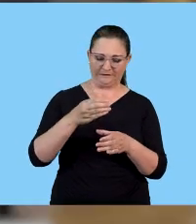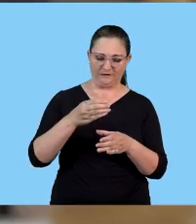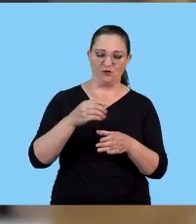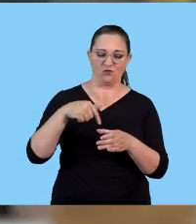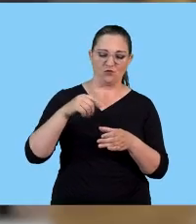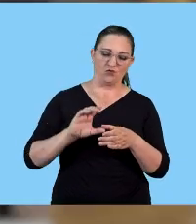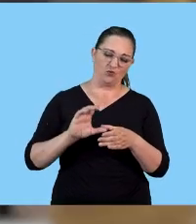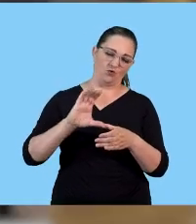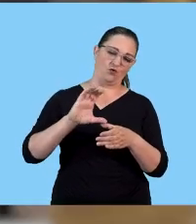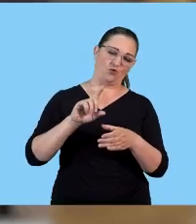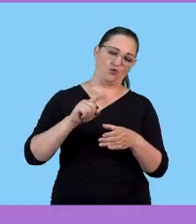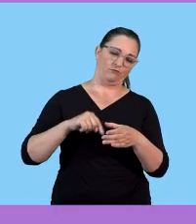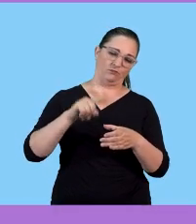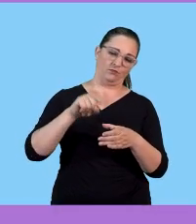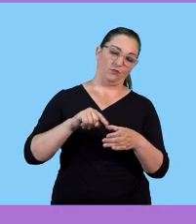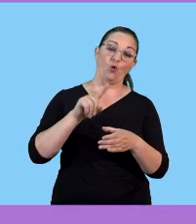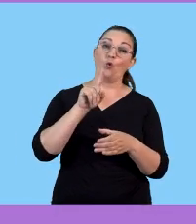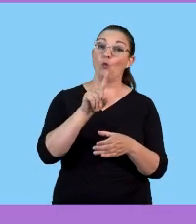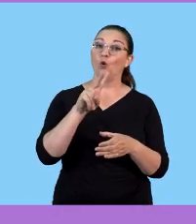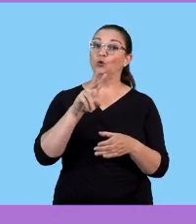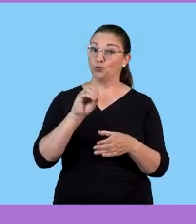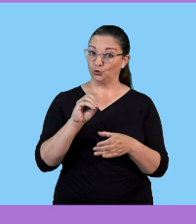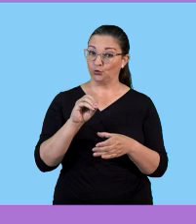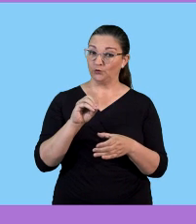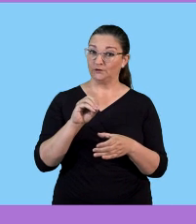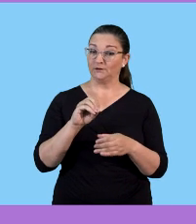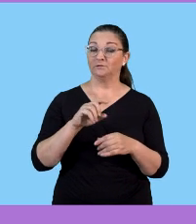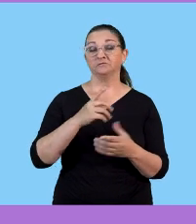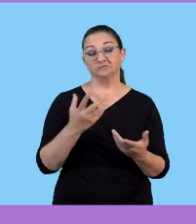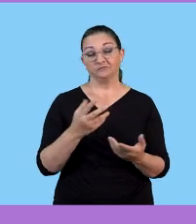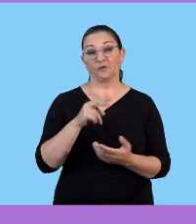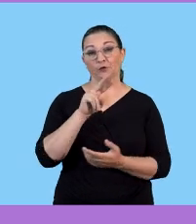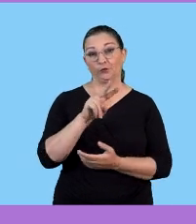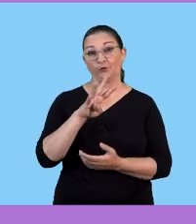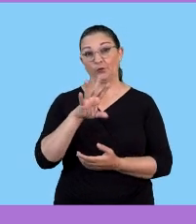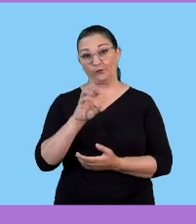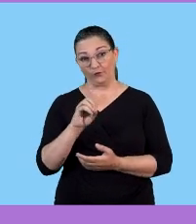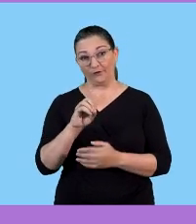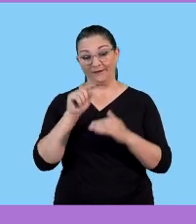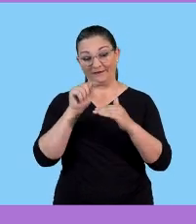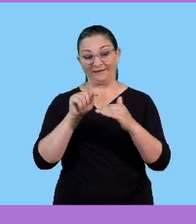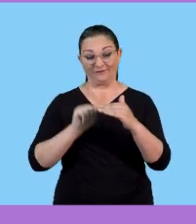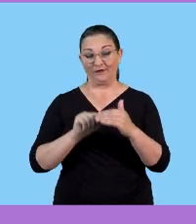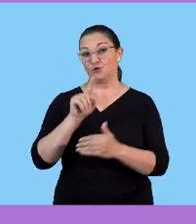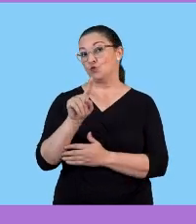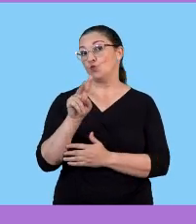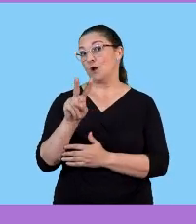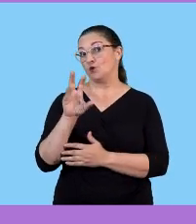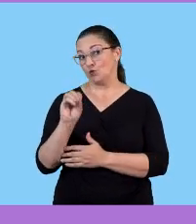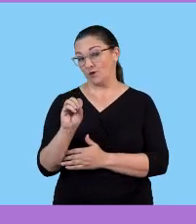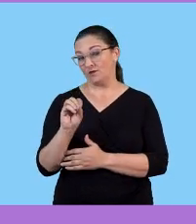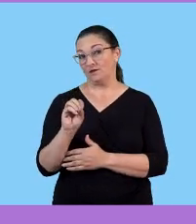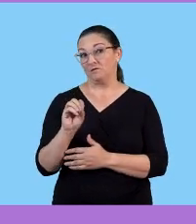Therefore, 240 divided by that 120 should give me 2 tins.